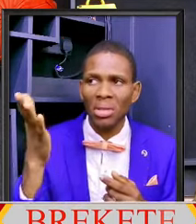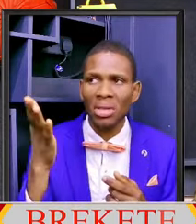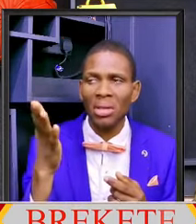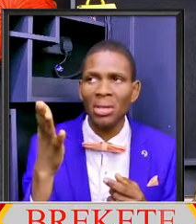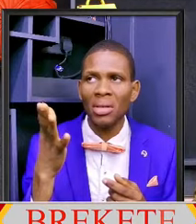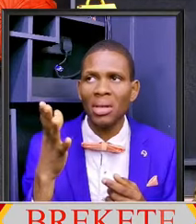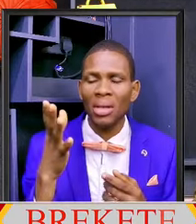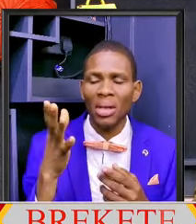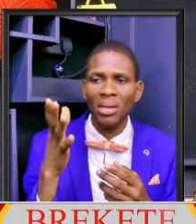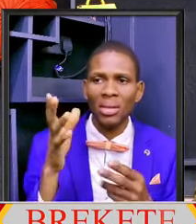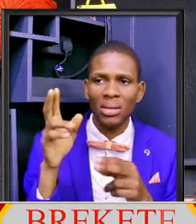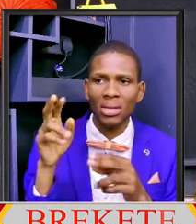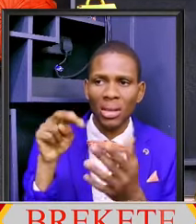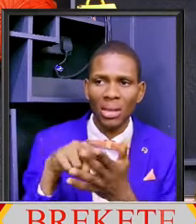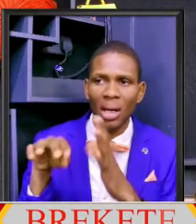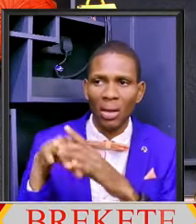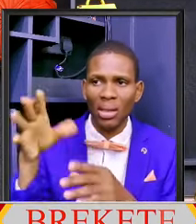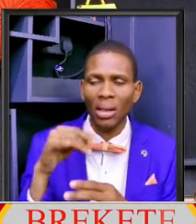up.